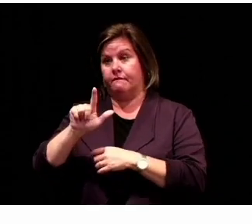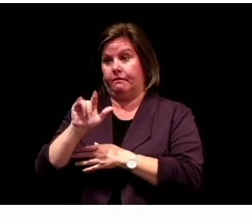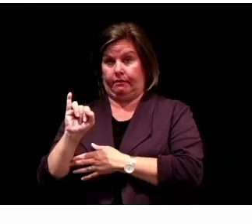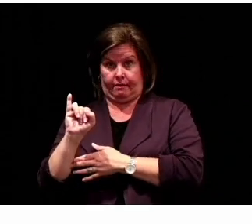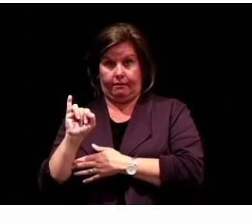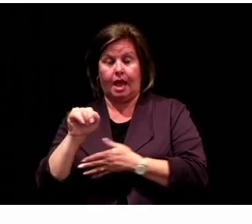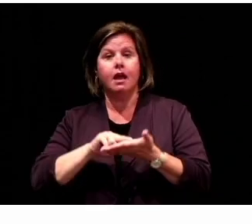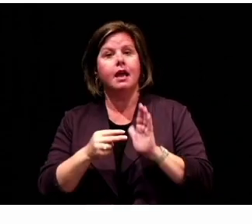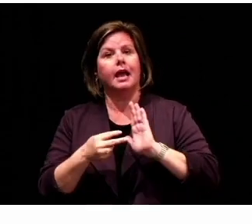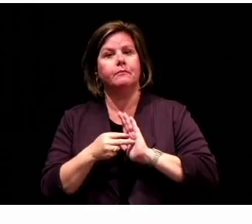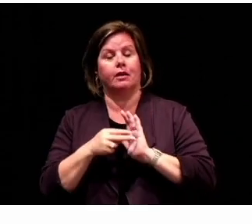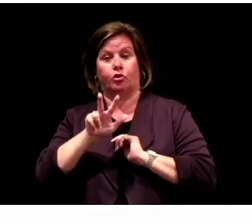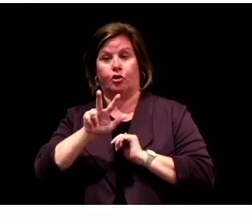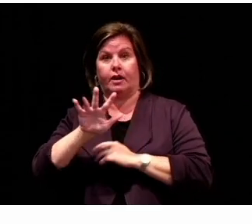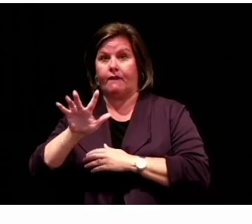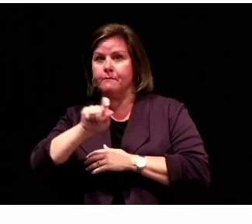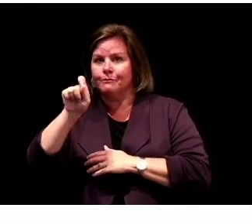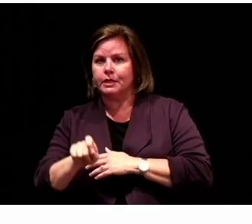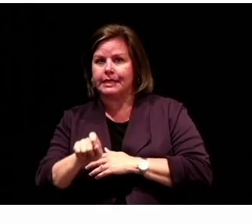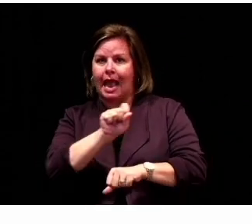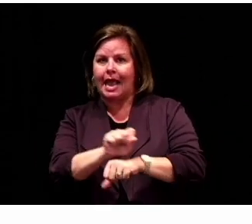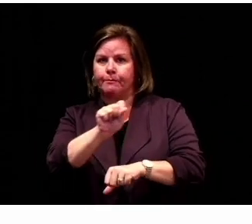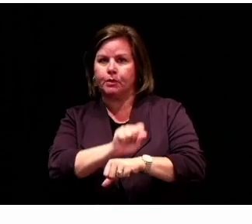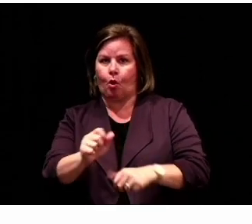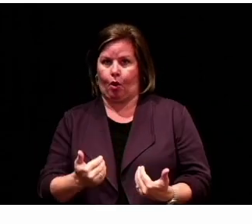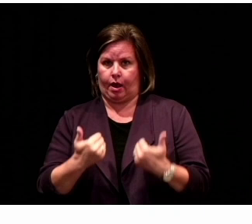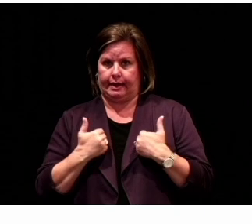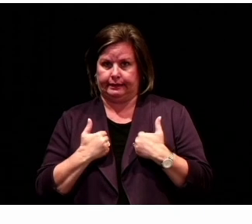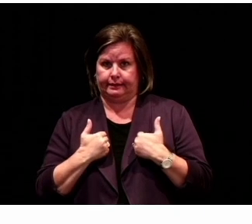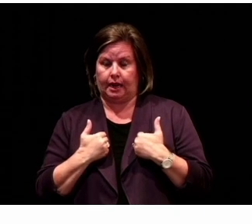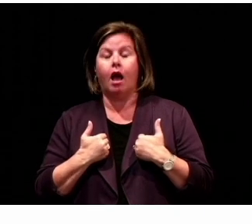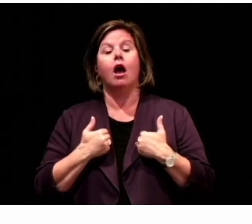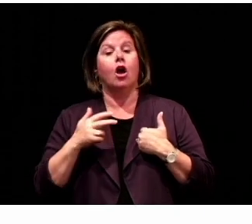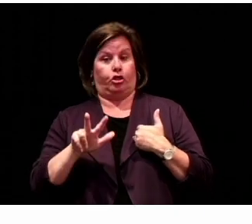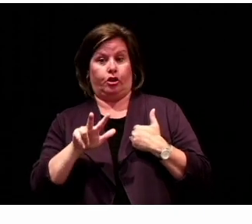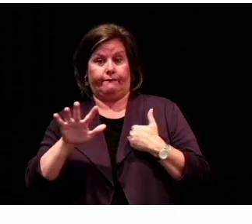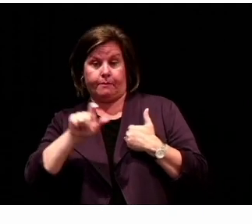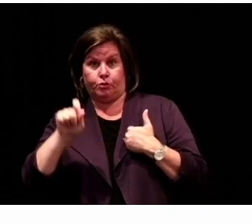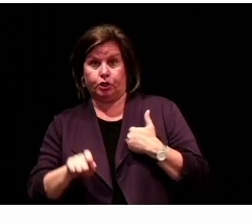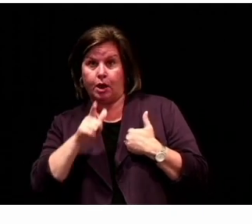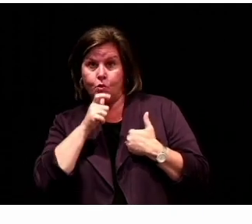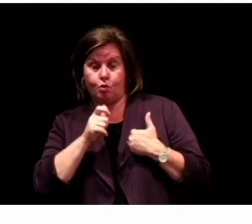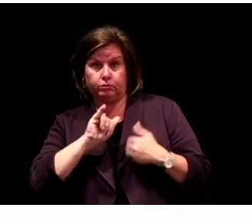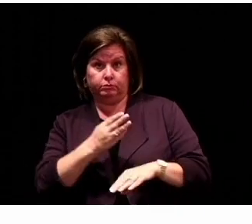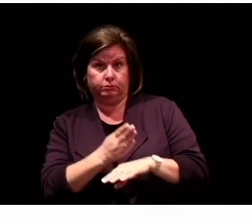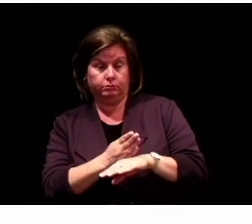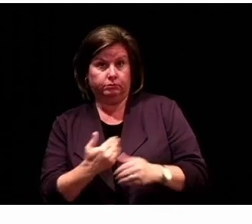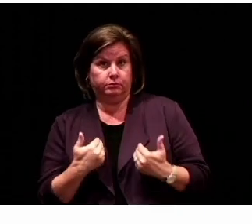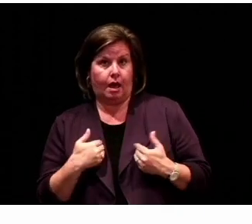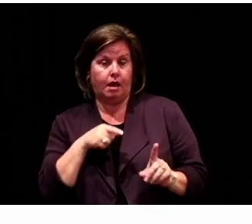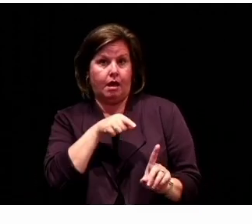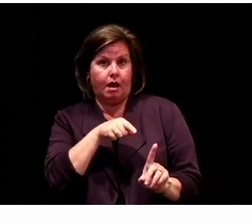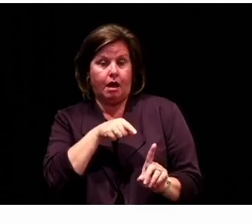nationally. That's approximately 7.8 of households. In Michigan, 1 in every 6.25 households, or approximately 16%.